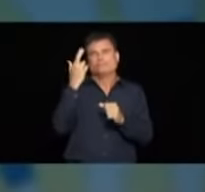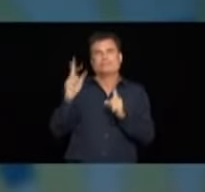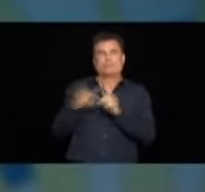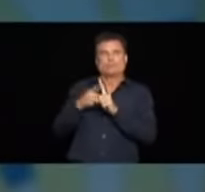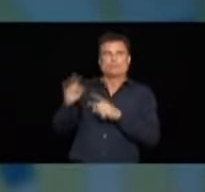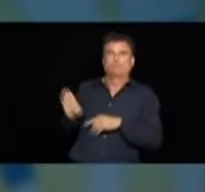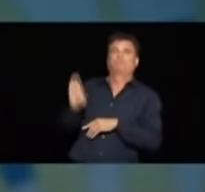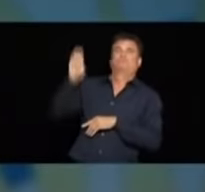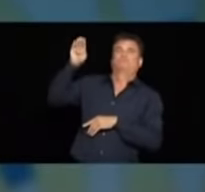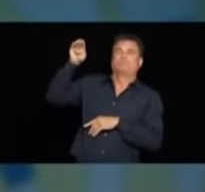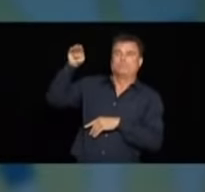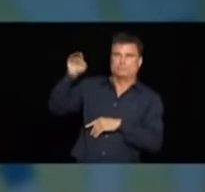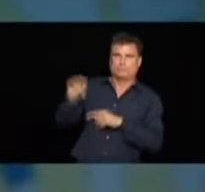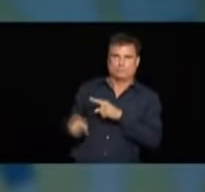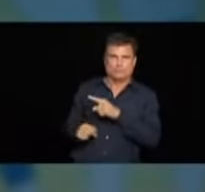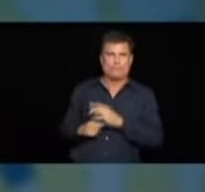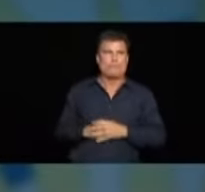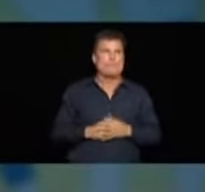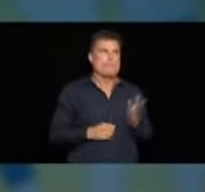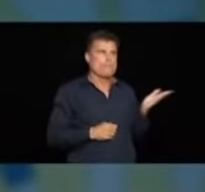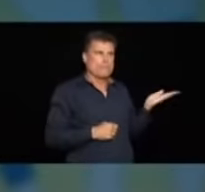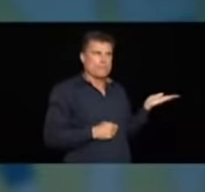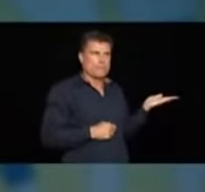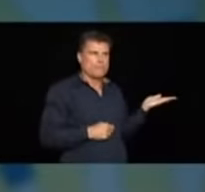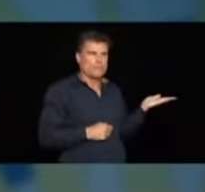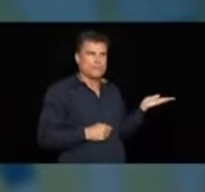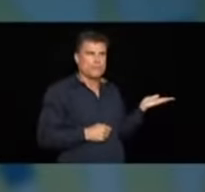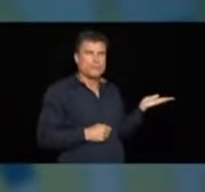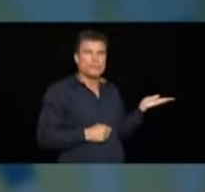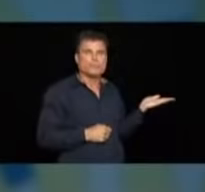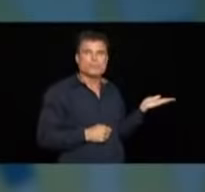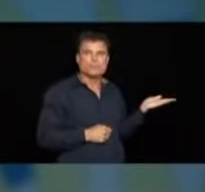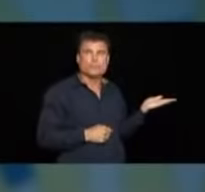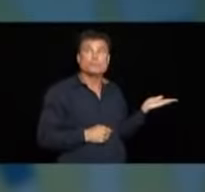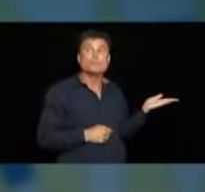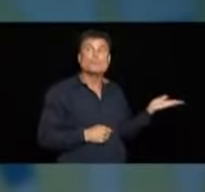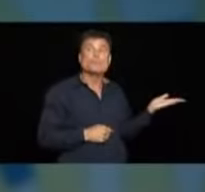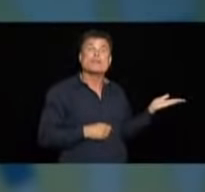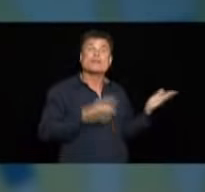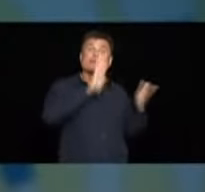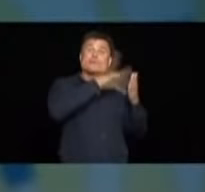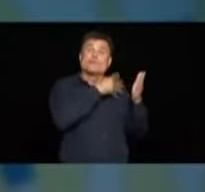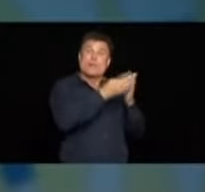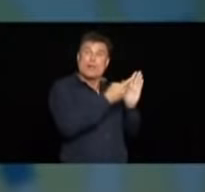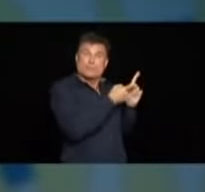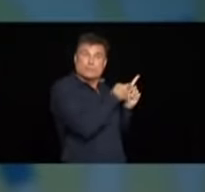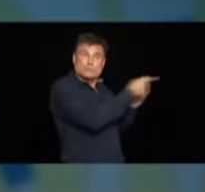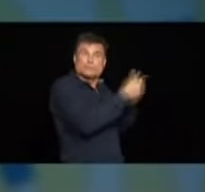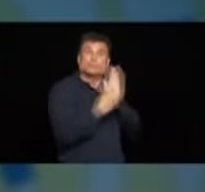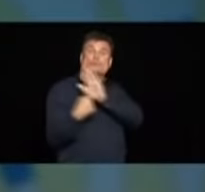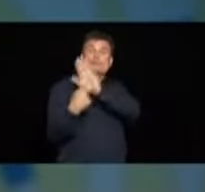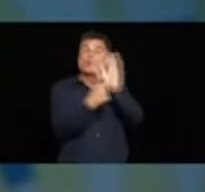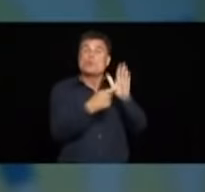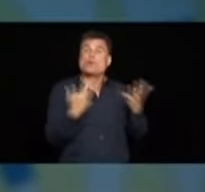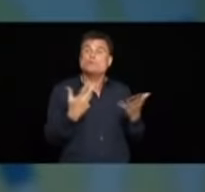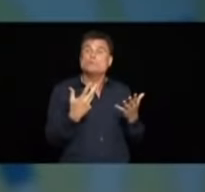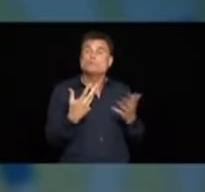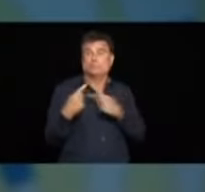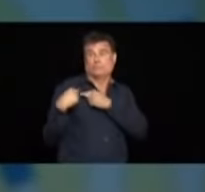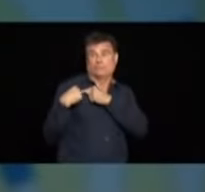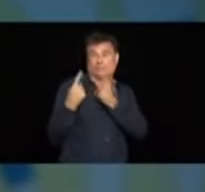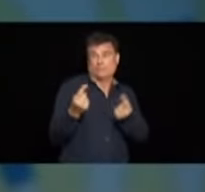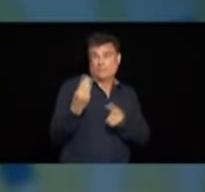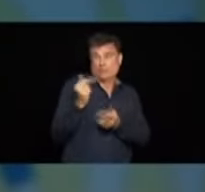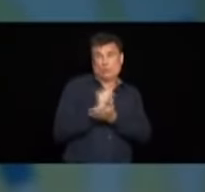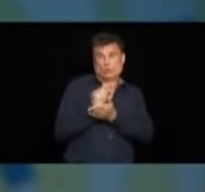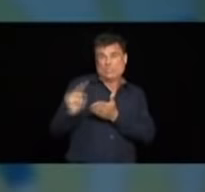that we're in right now, and it shows us that in the last few weeks the virus is really spreading amongst